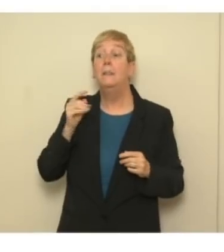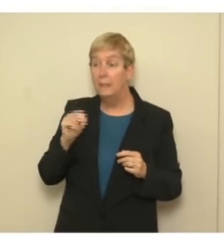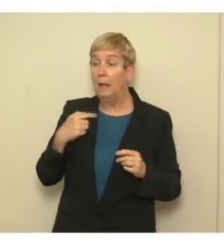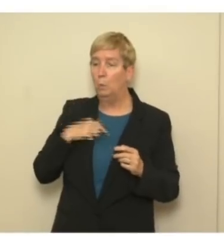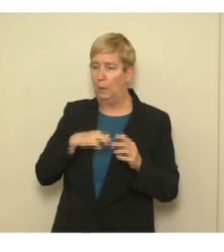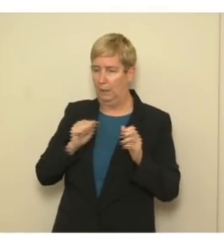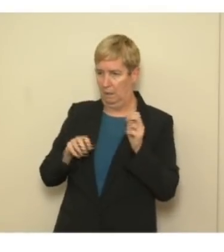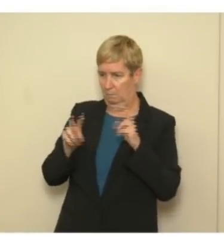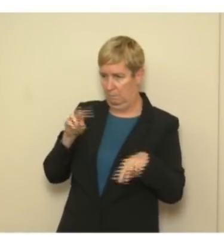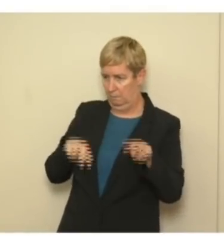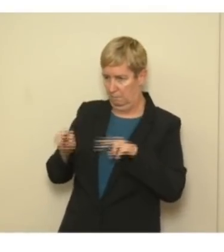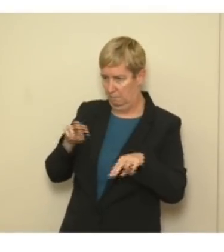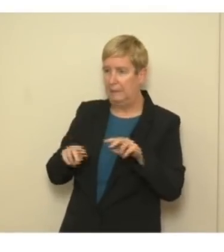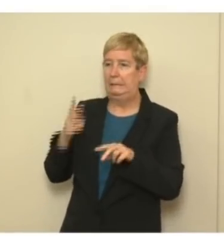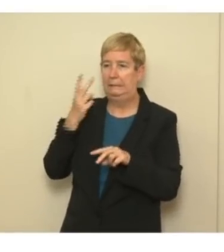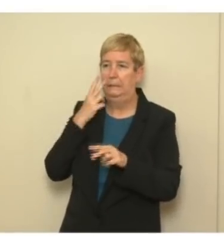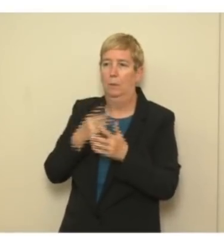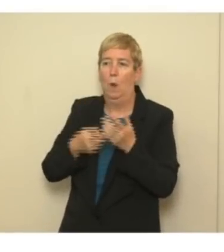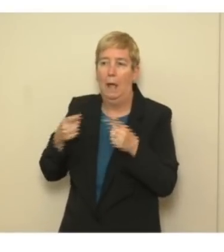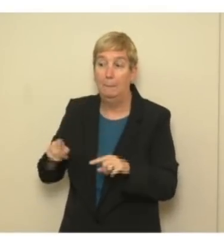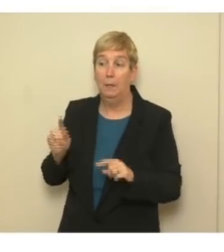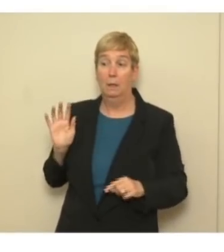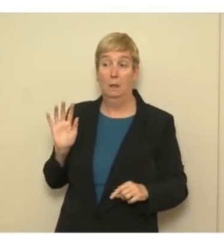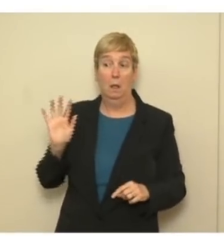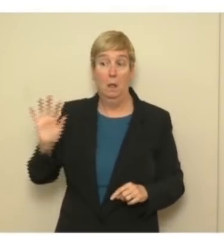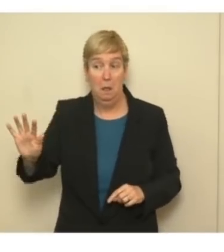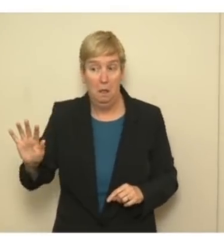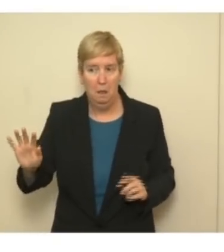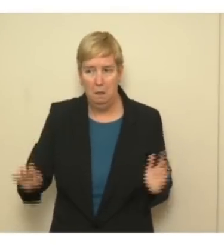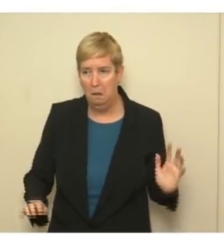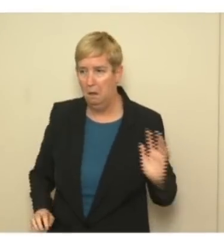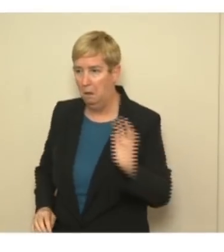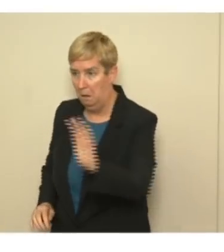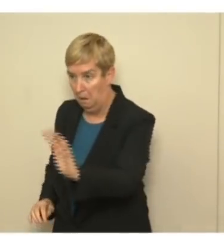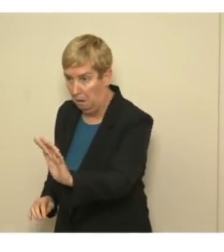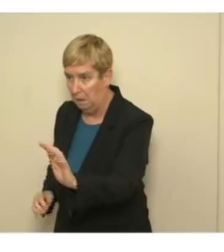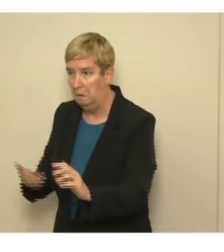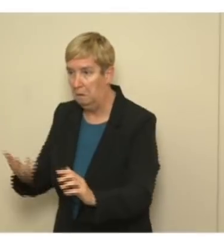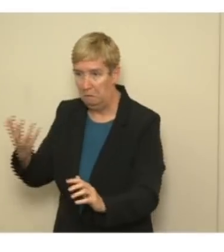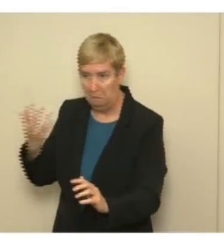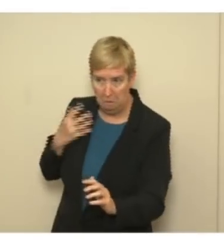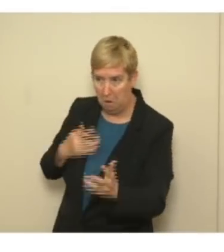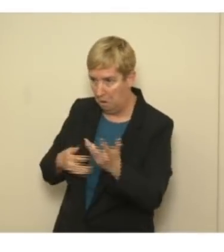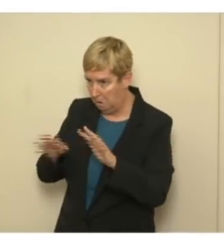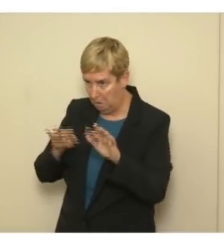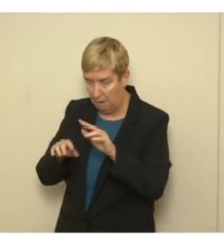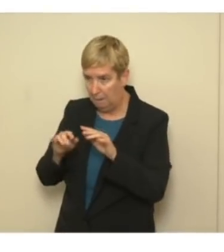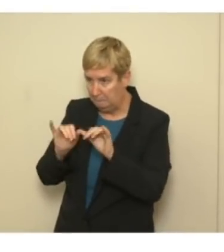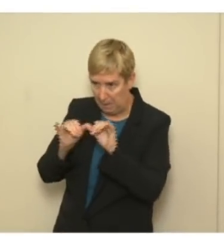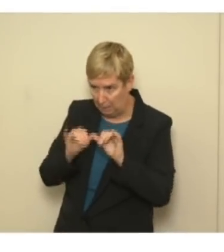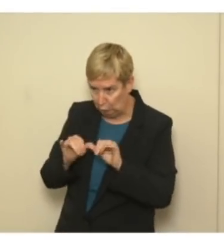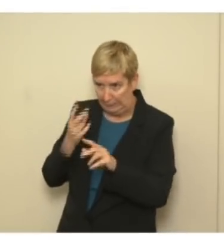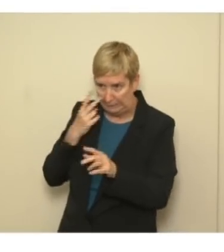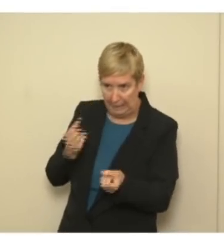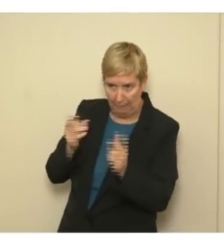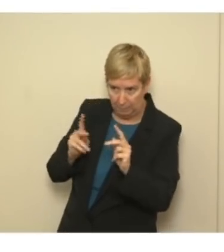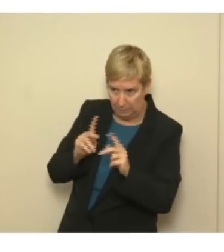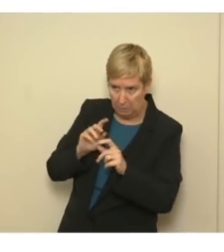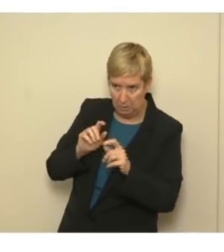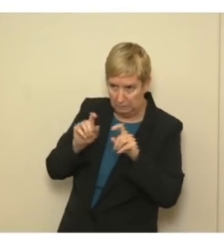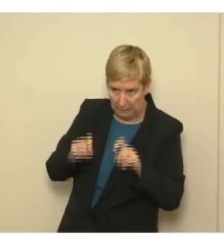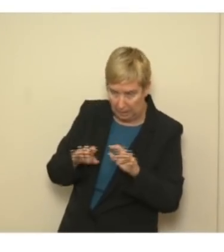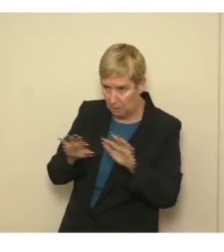assess the impact as reentry goes into place with the controlled setting, but at the same time is to make sure that we can